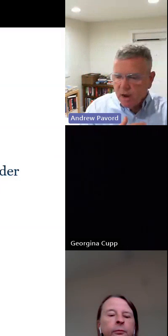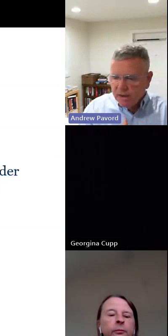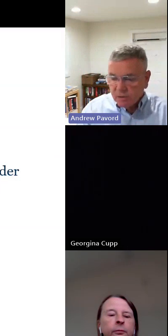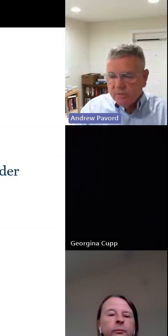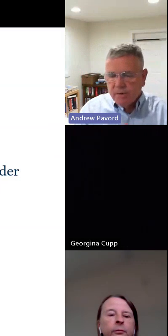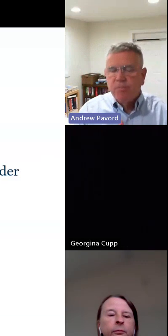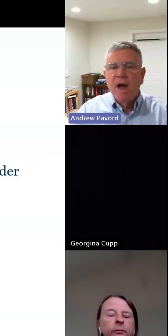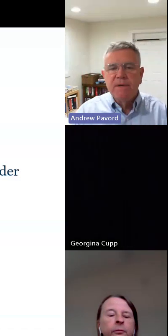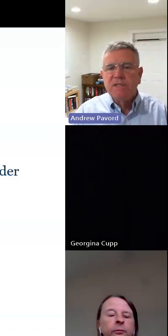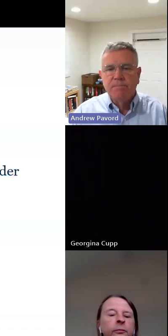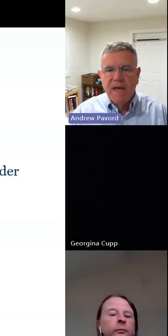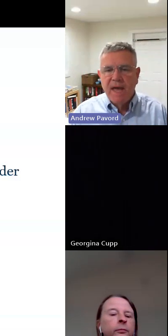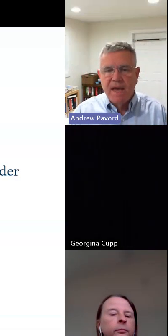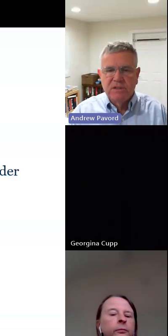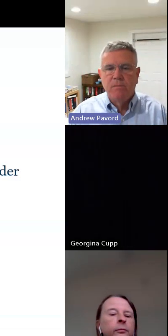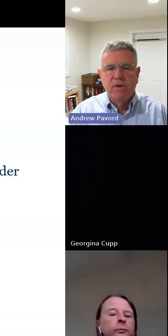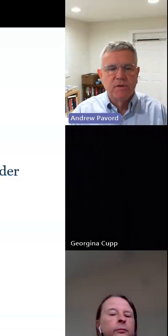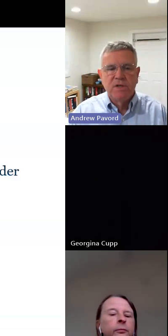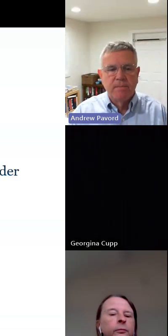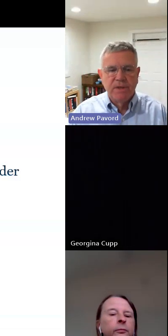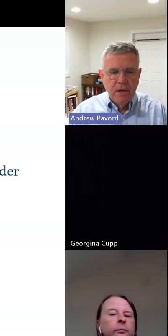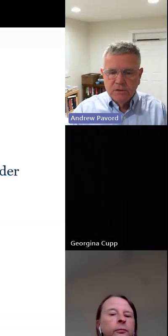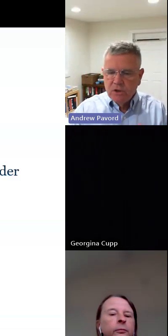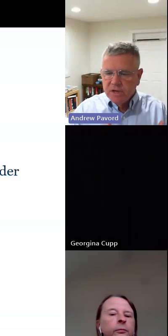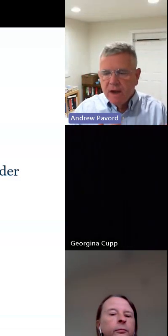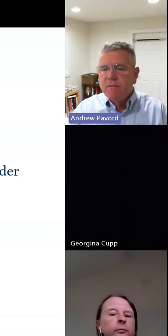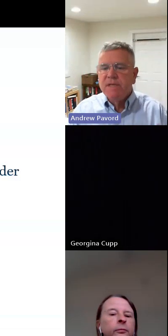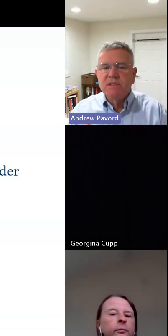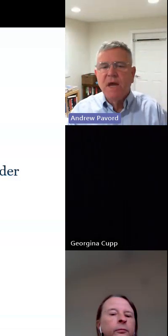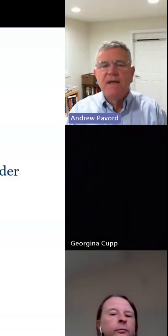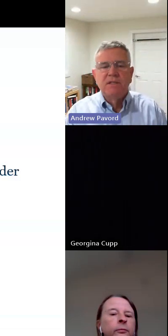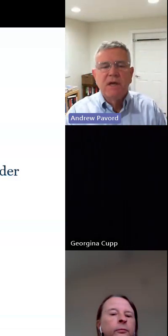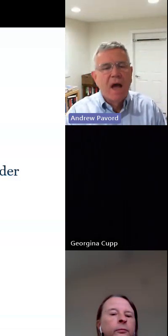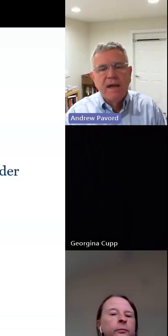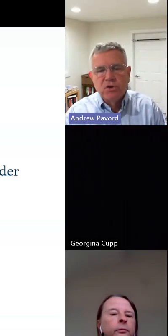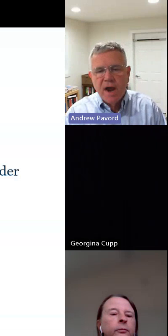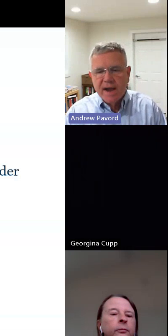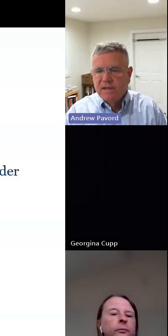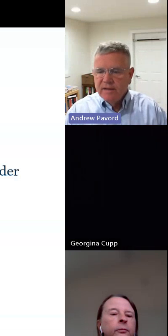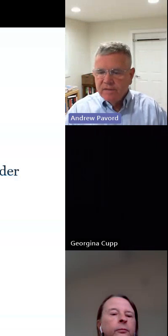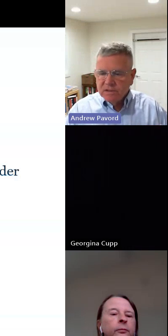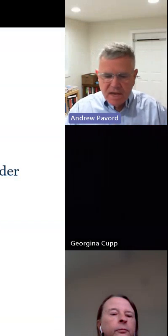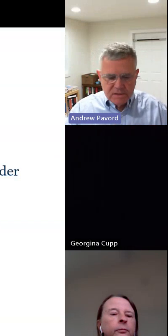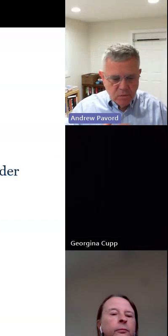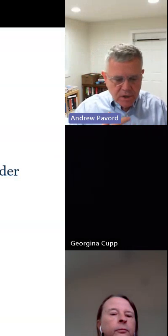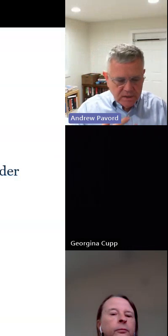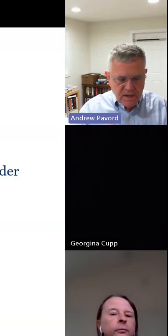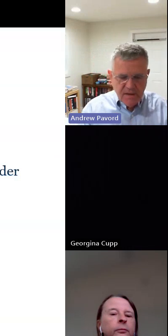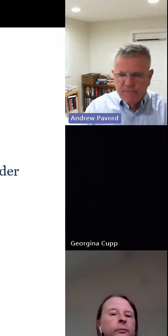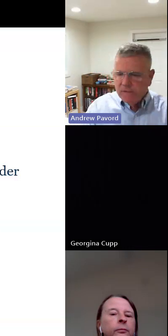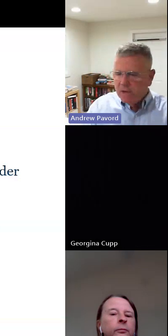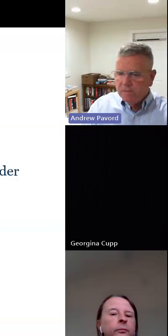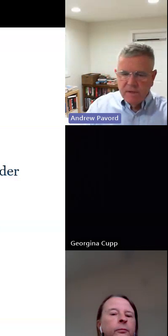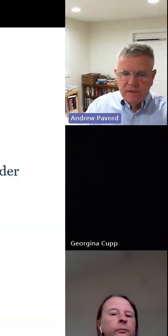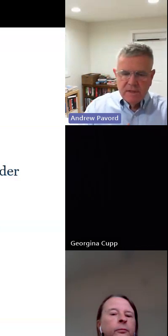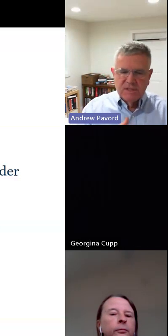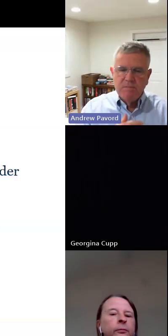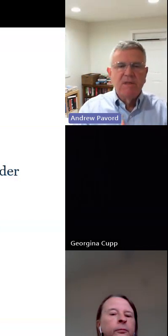a sort of a promise to pay someone for something. So the government signs a contract that says we're going to